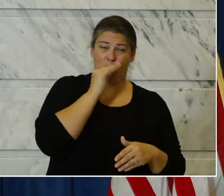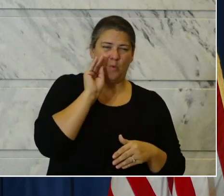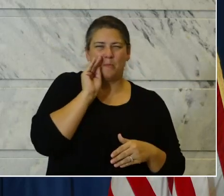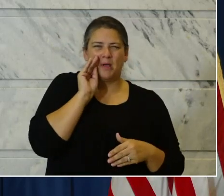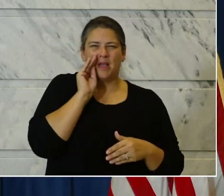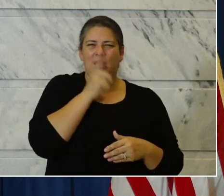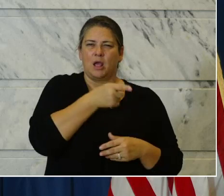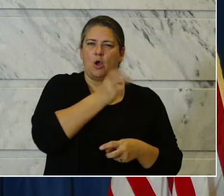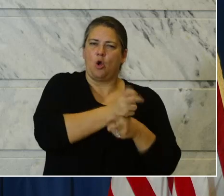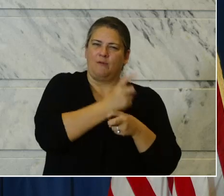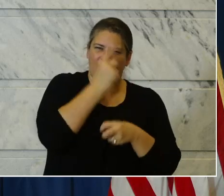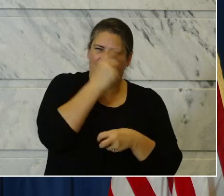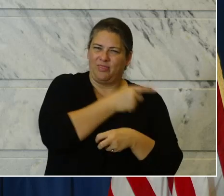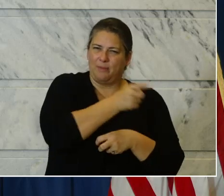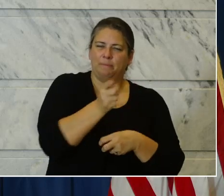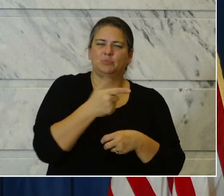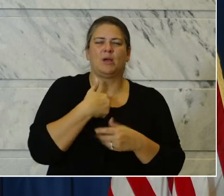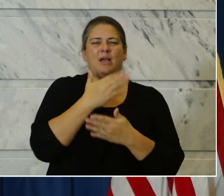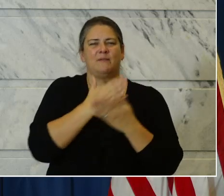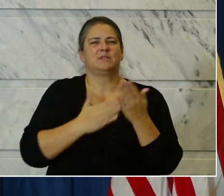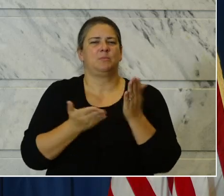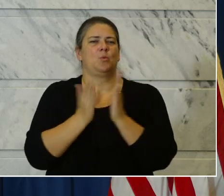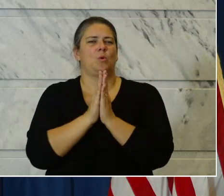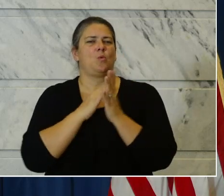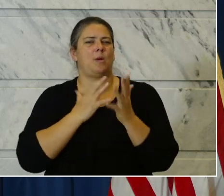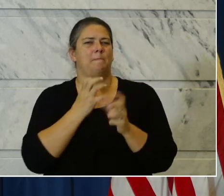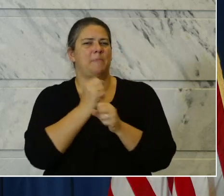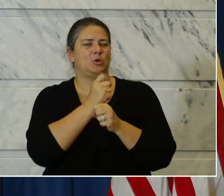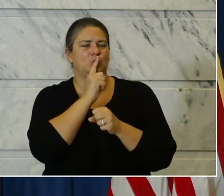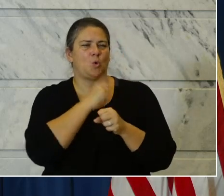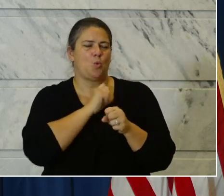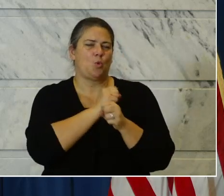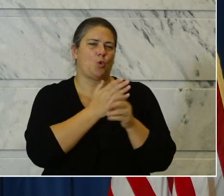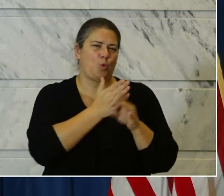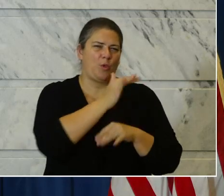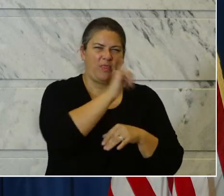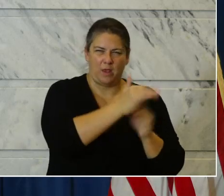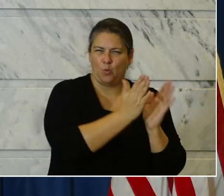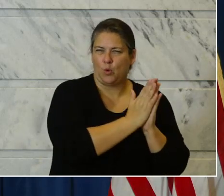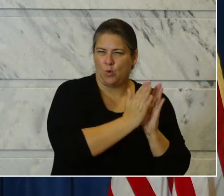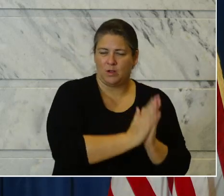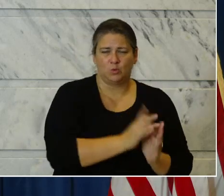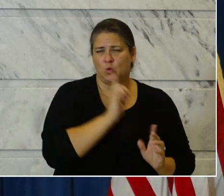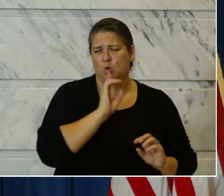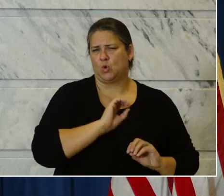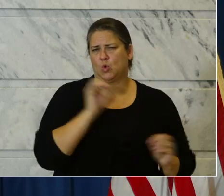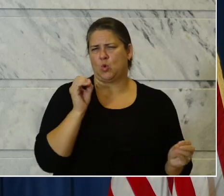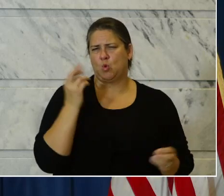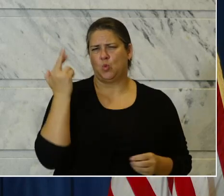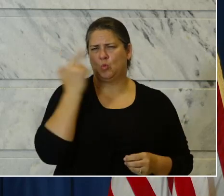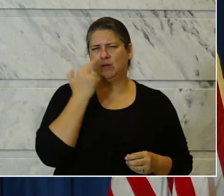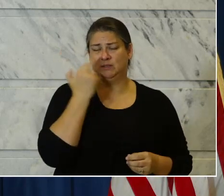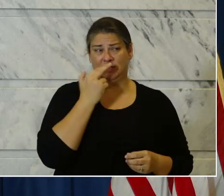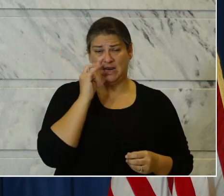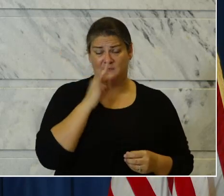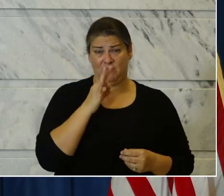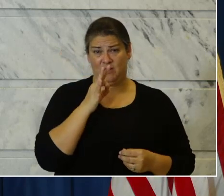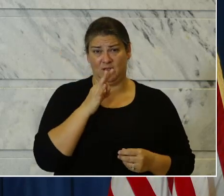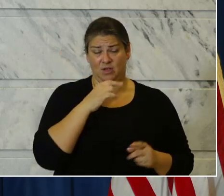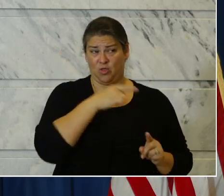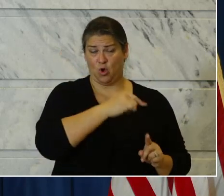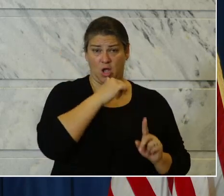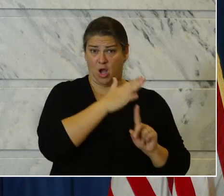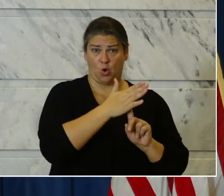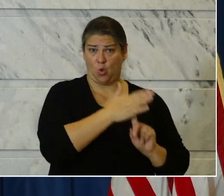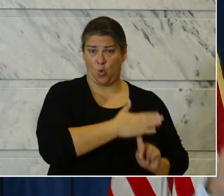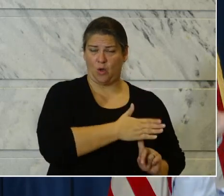reasonable requests that we want to make sure that we work through. There's no reason that as long as someone's not in quarantine that they